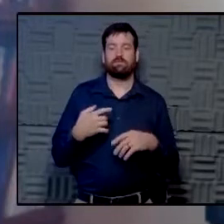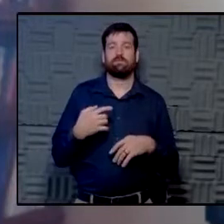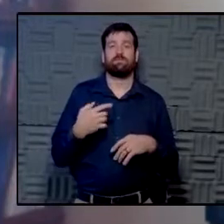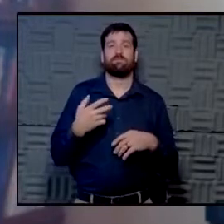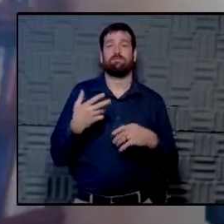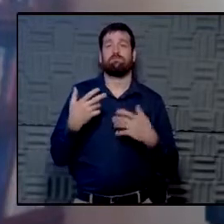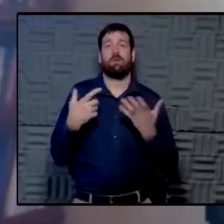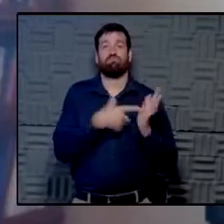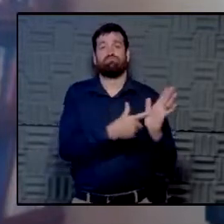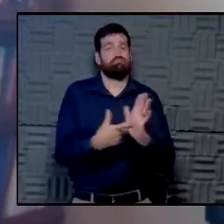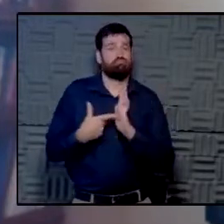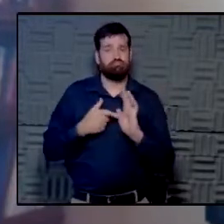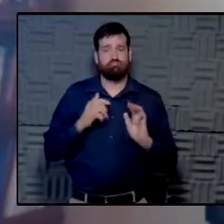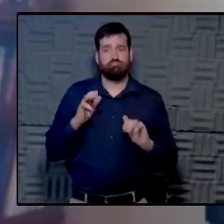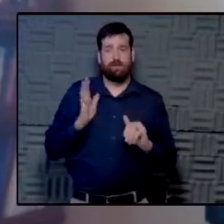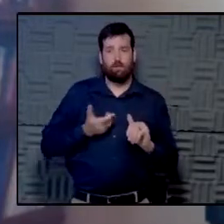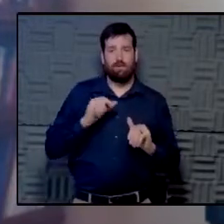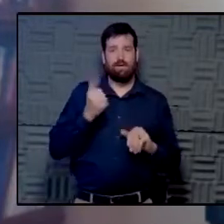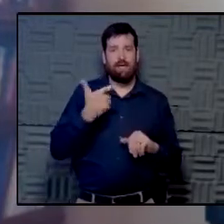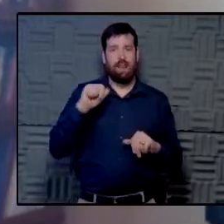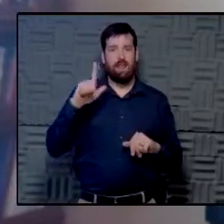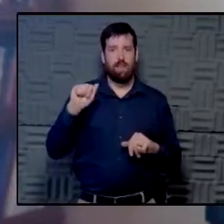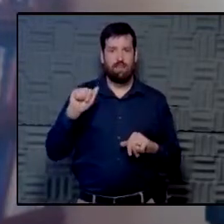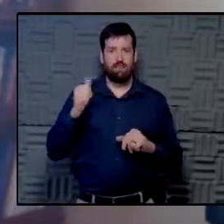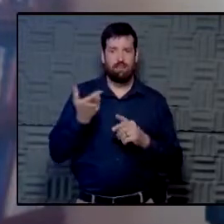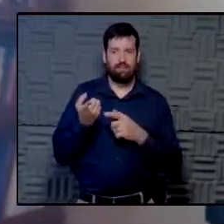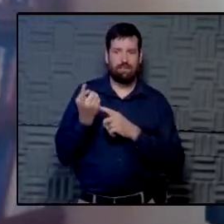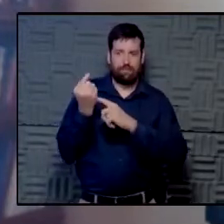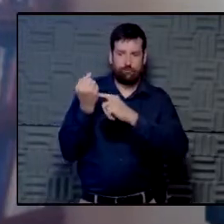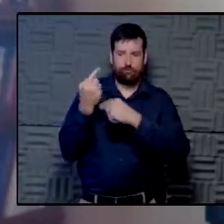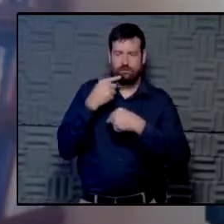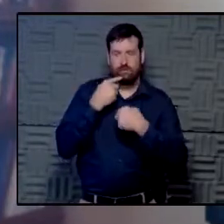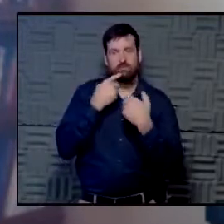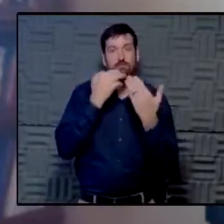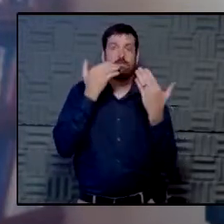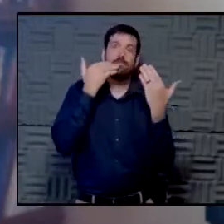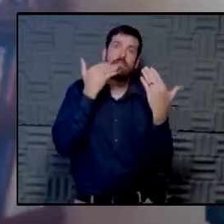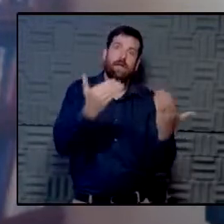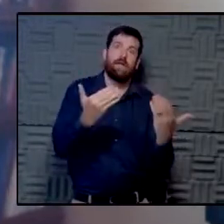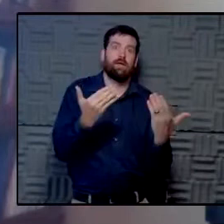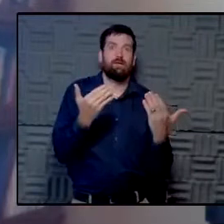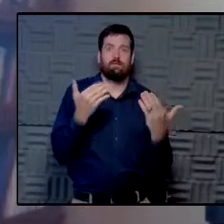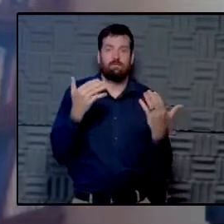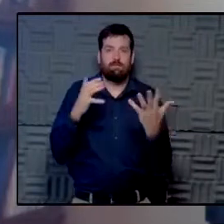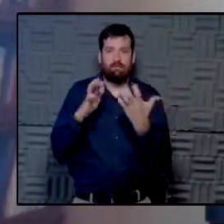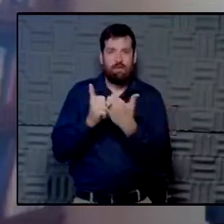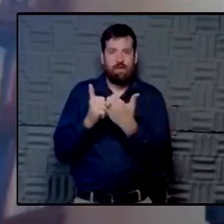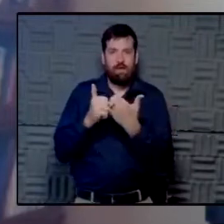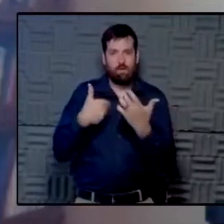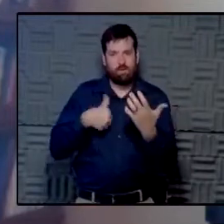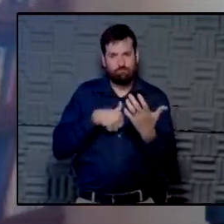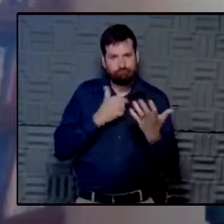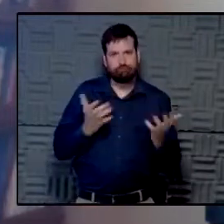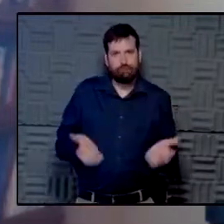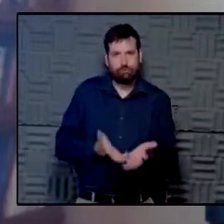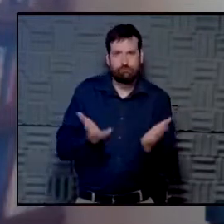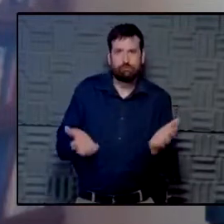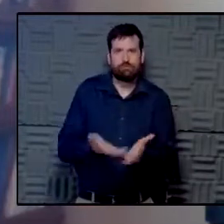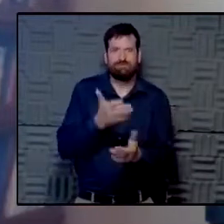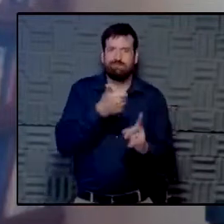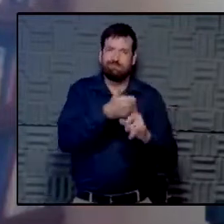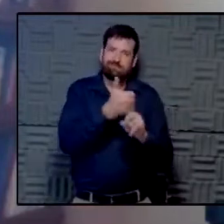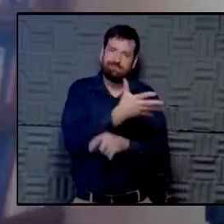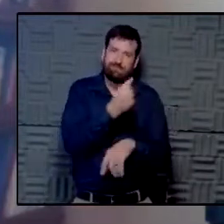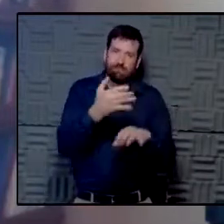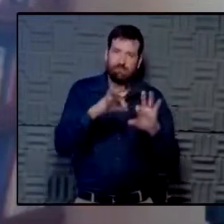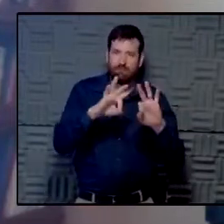highlighted her in our gala last year and said, just thanking us for all the ways that we had encouraged her and her family. And